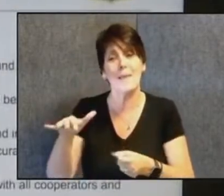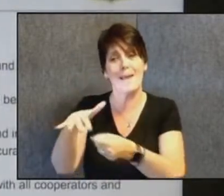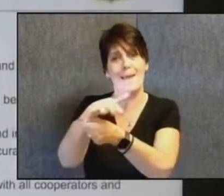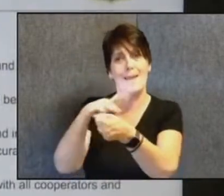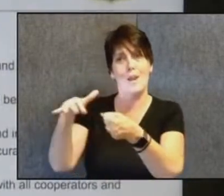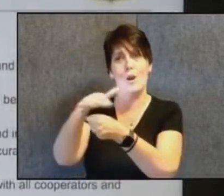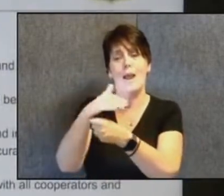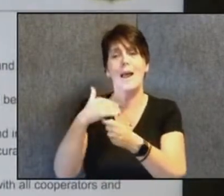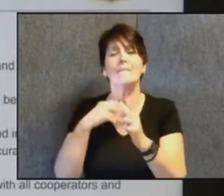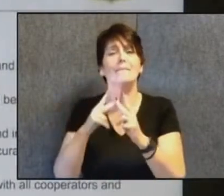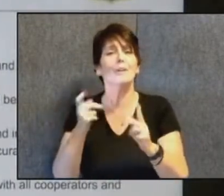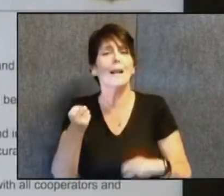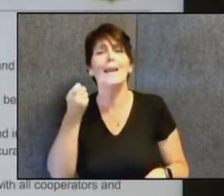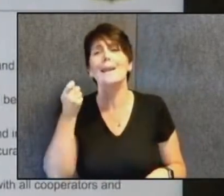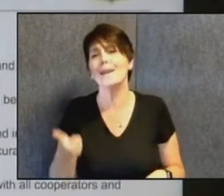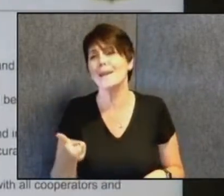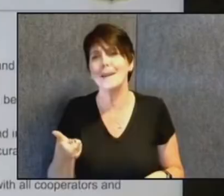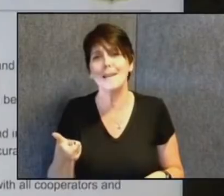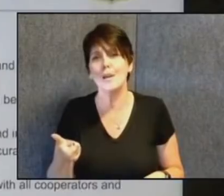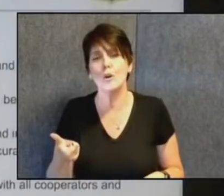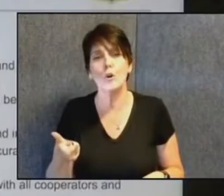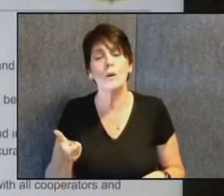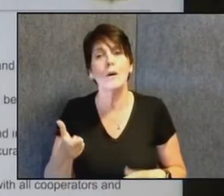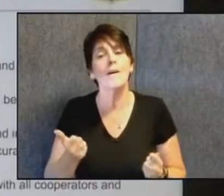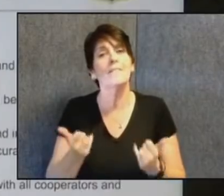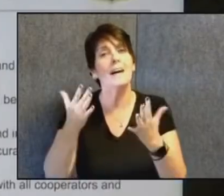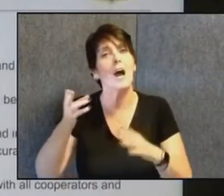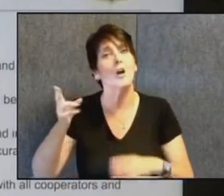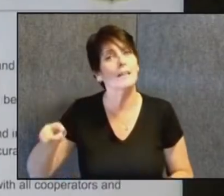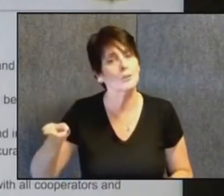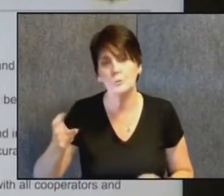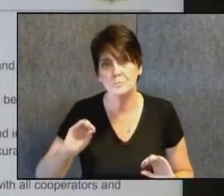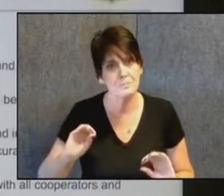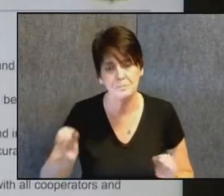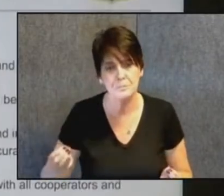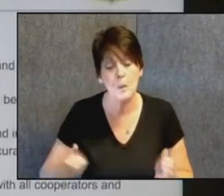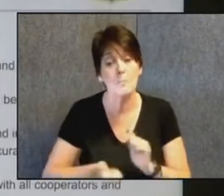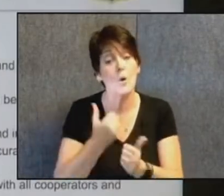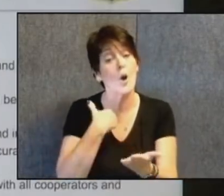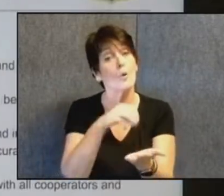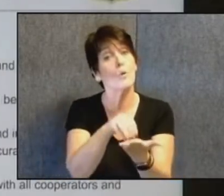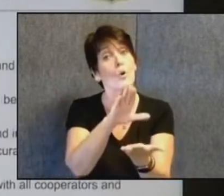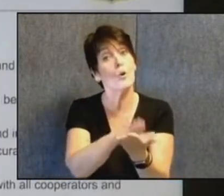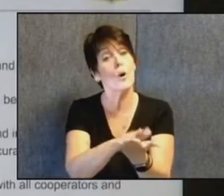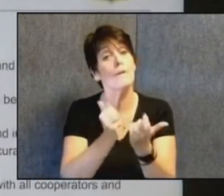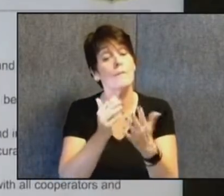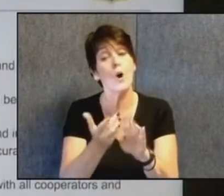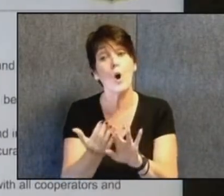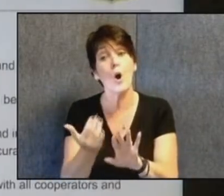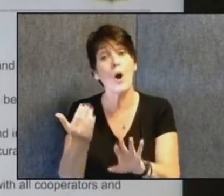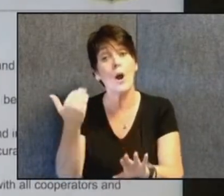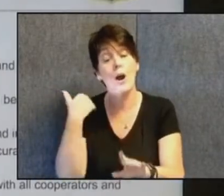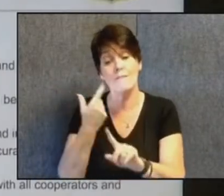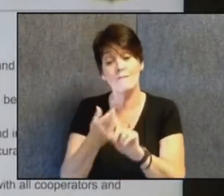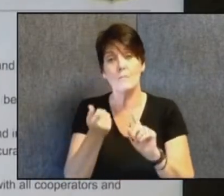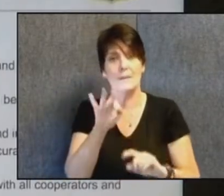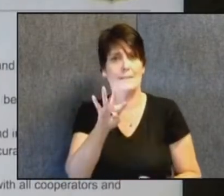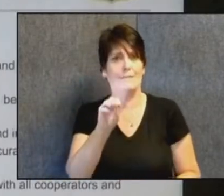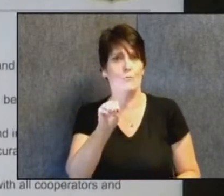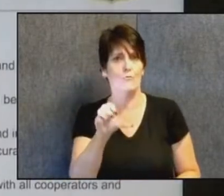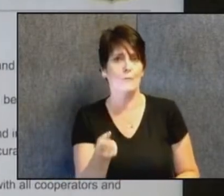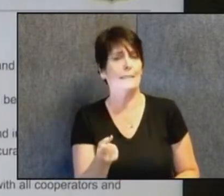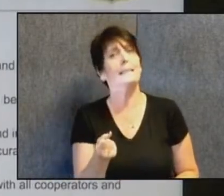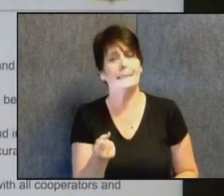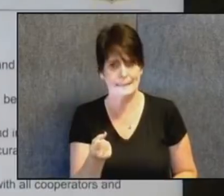has very little fire history in it. Most recorded fire history going back prior to 1940. So we're